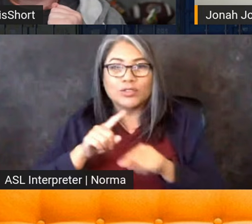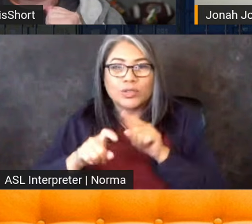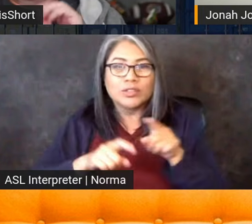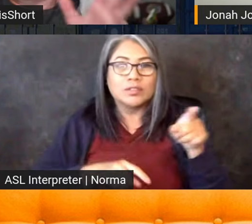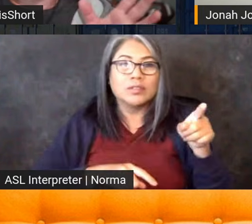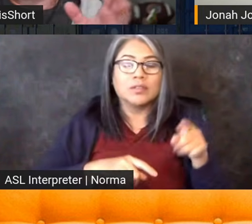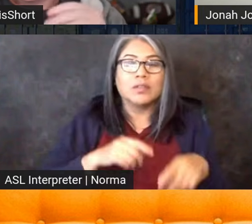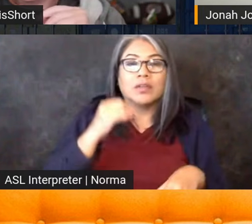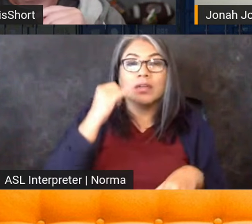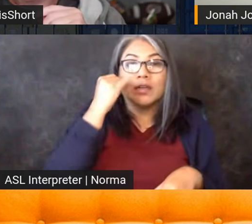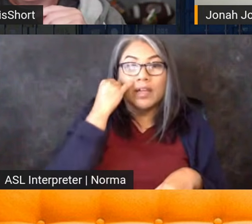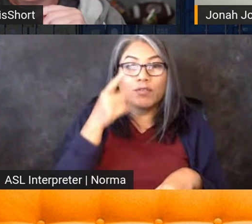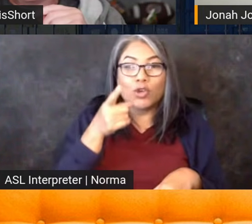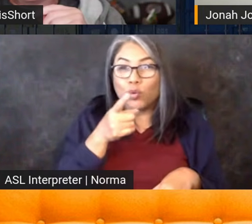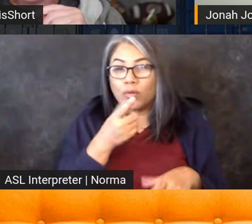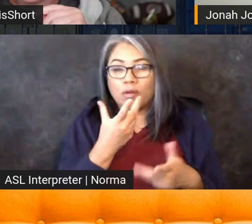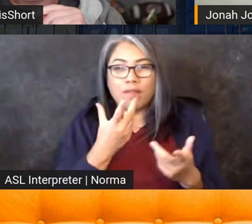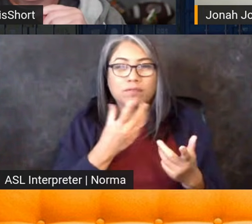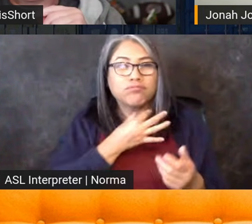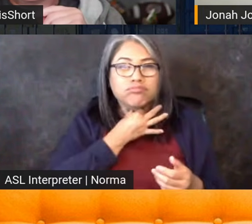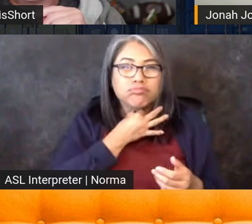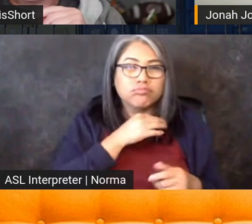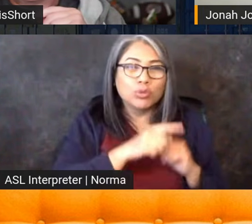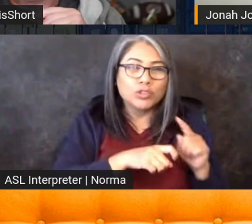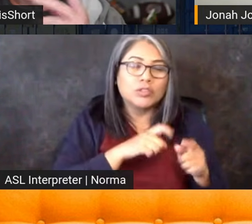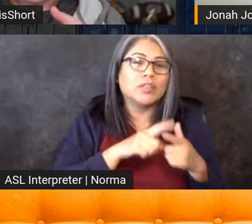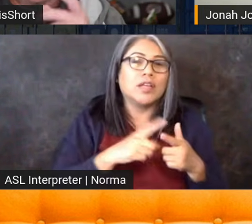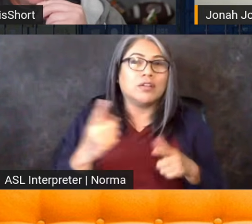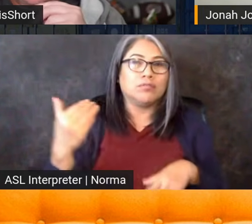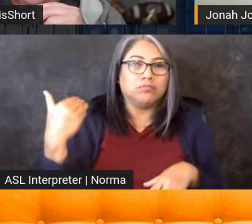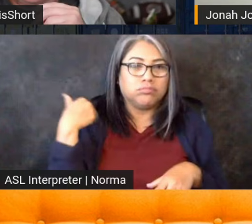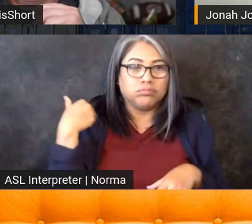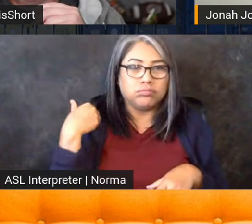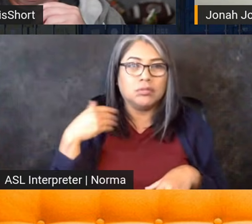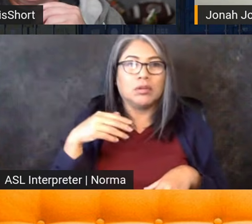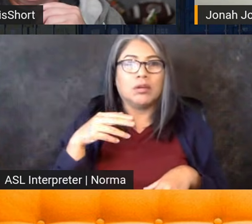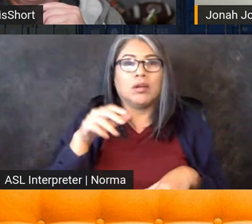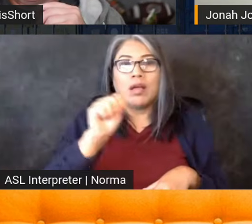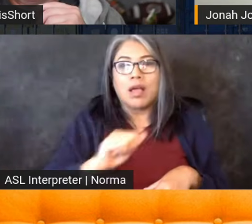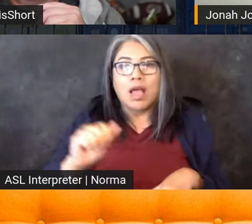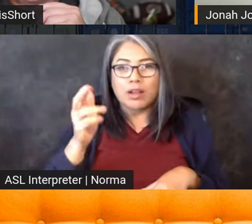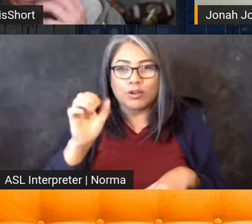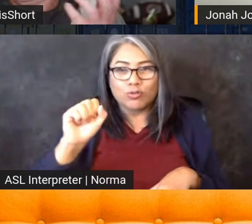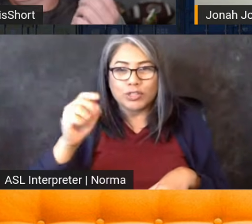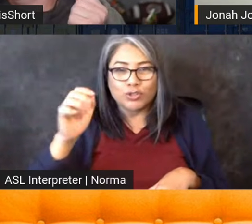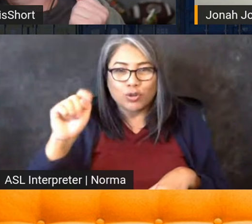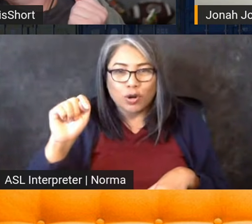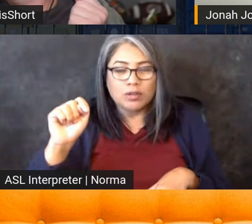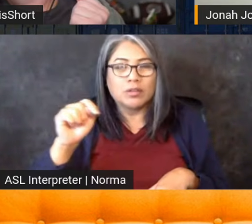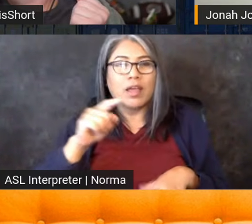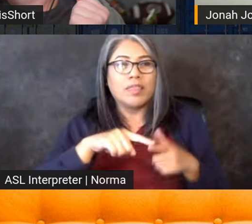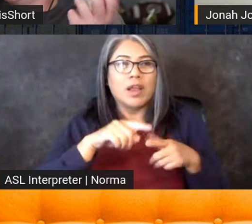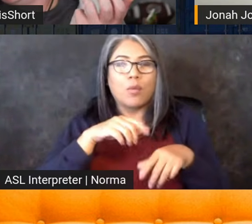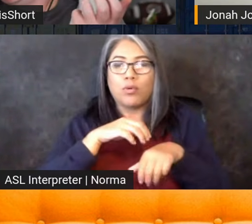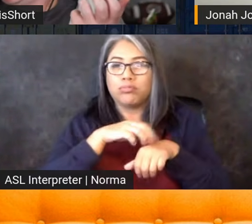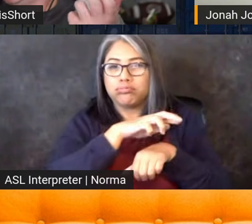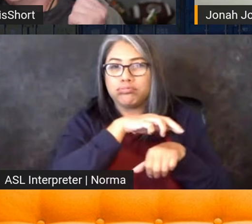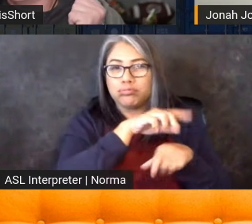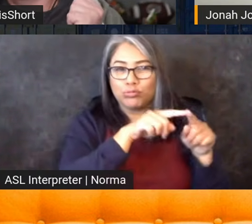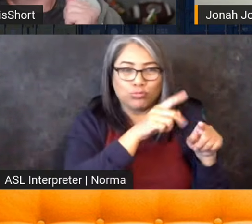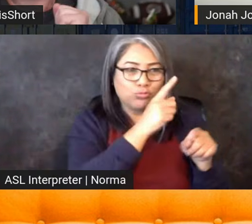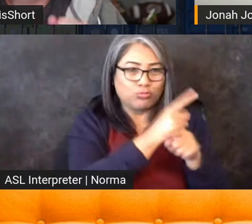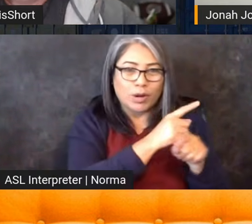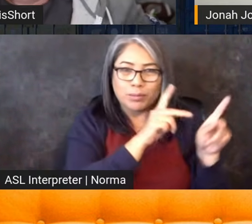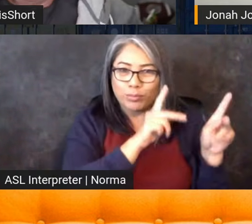Chris Short. I can get you directed to the right person here internally. Jonah's got his, I'm assuming that's a Twitter, maybe a GitHub,